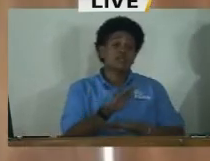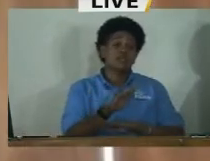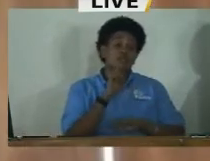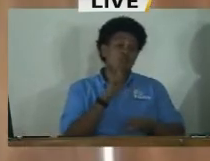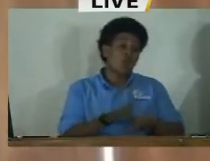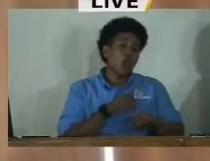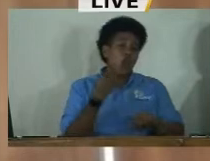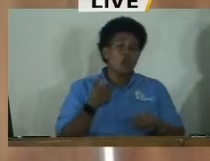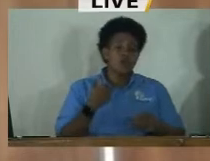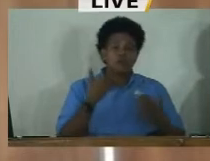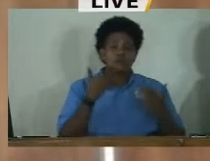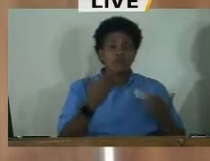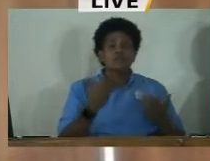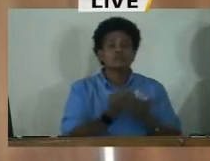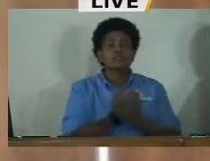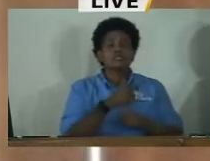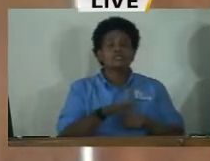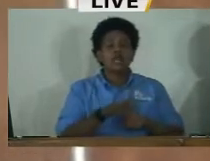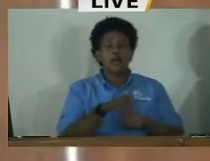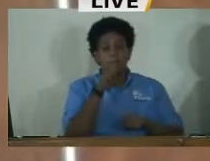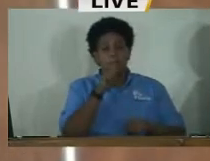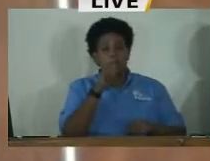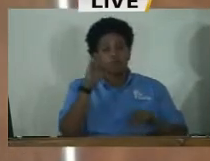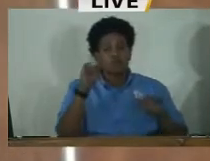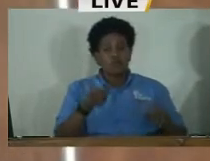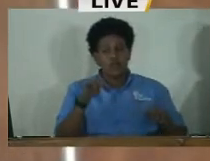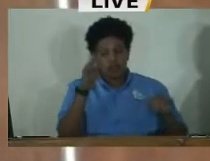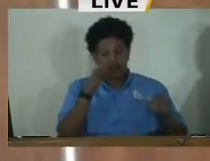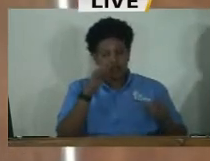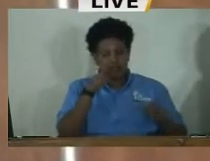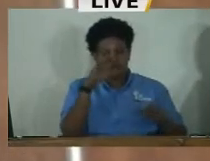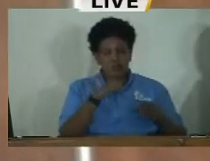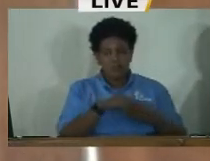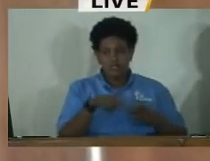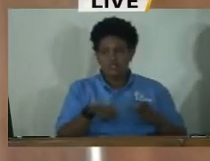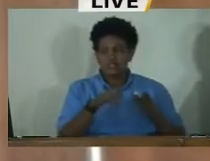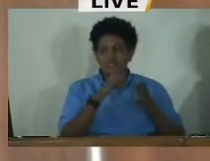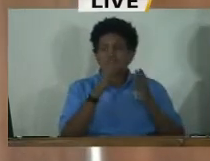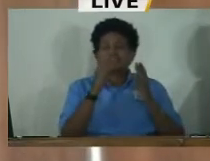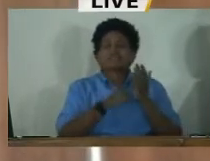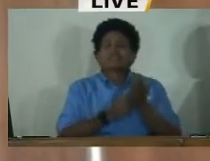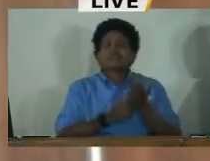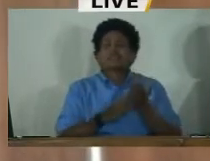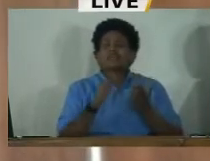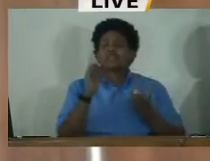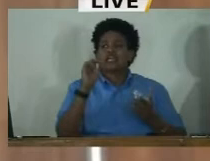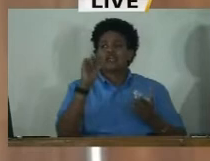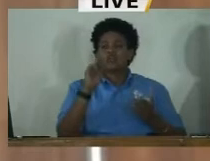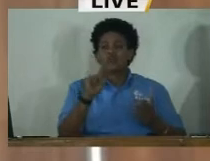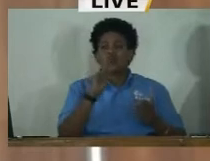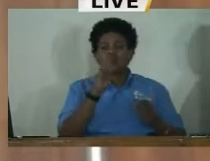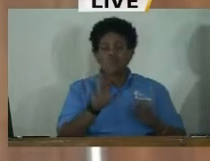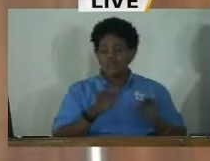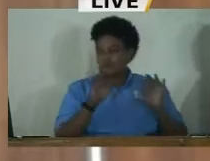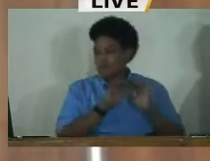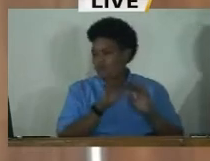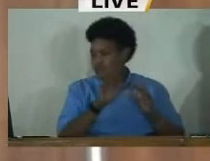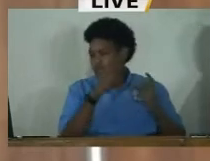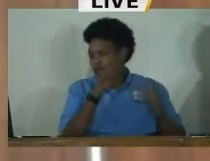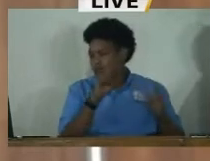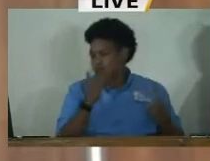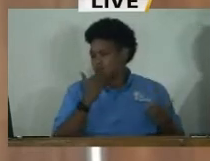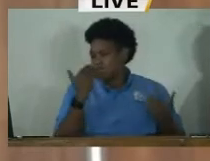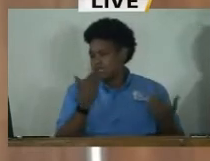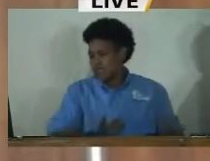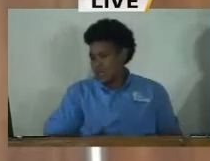taking the time and the patience to stay to participate in the sectoral debate, because it is important. So thank you